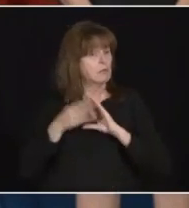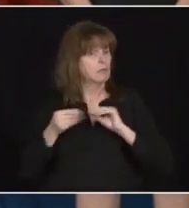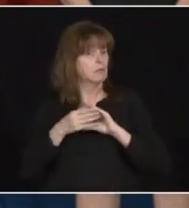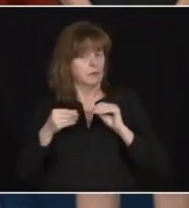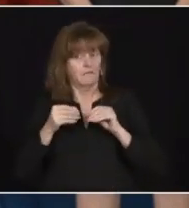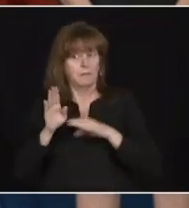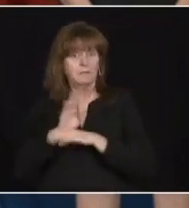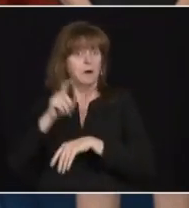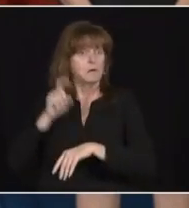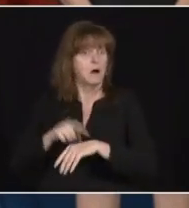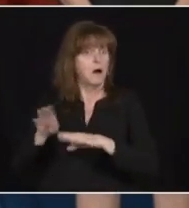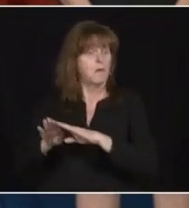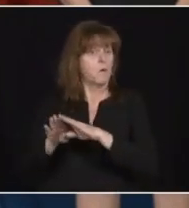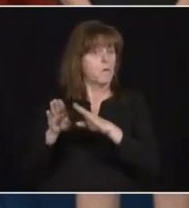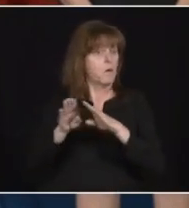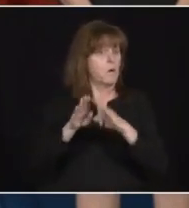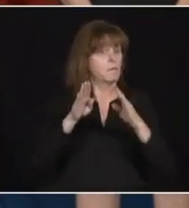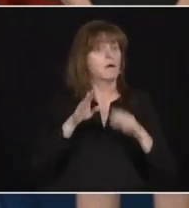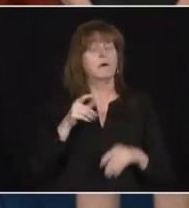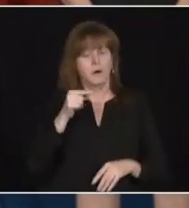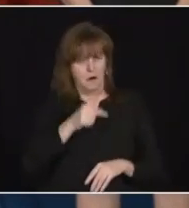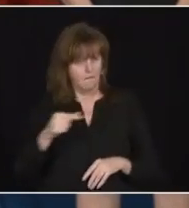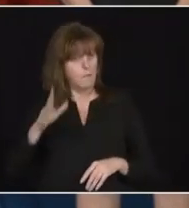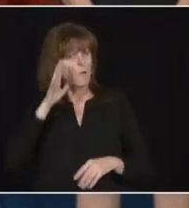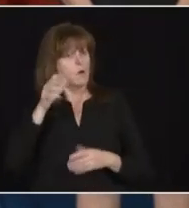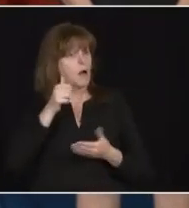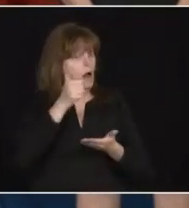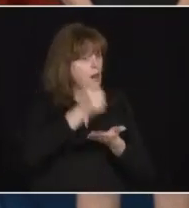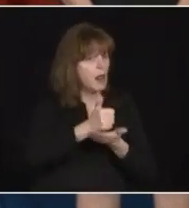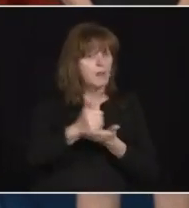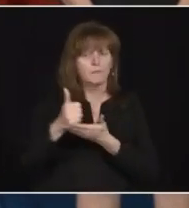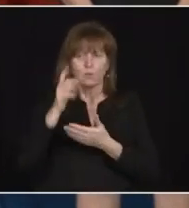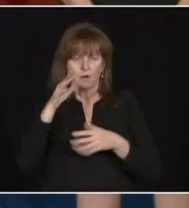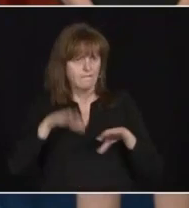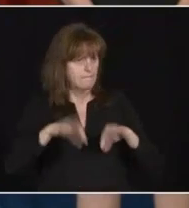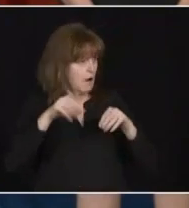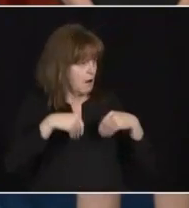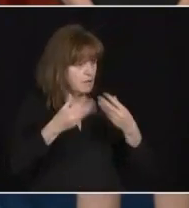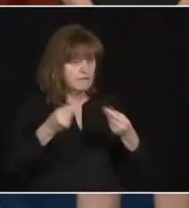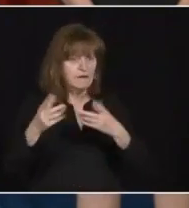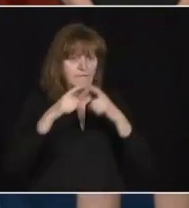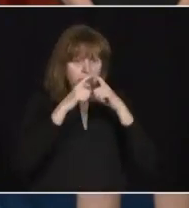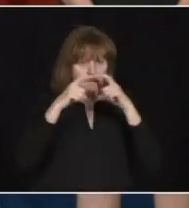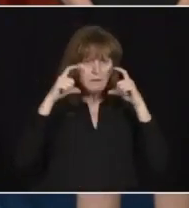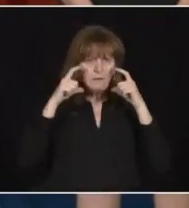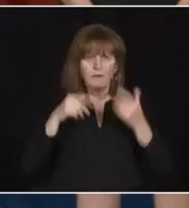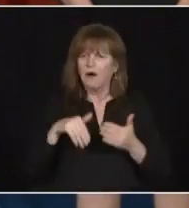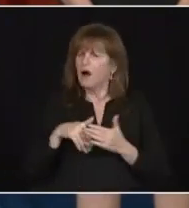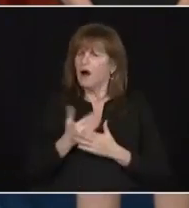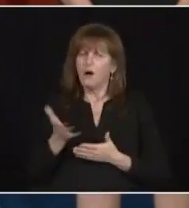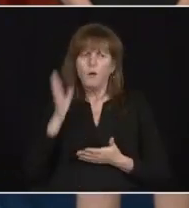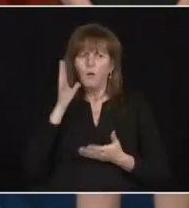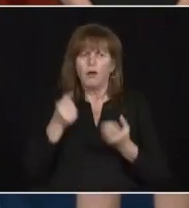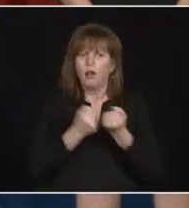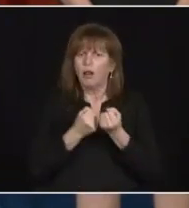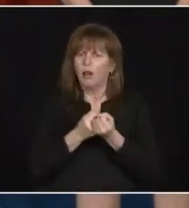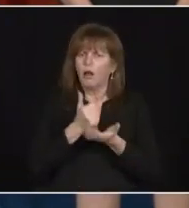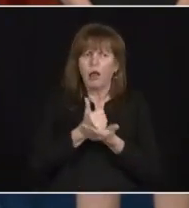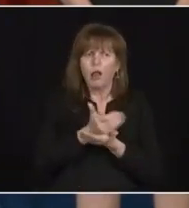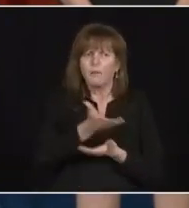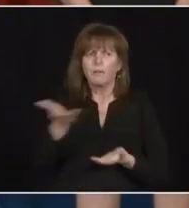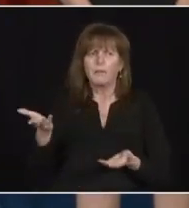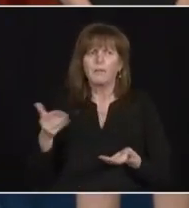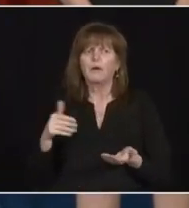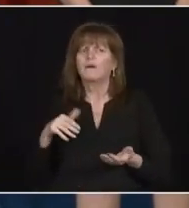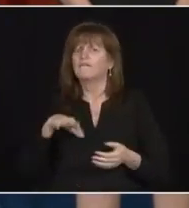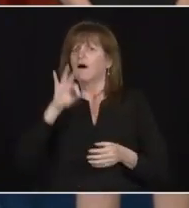proper protective equipment for their employees. Do you have any more clarity on exactly how the province will help businesses find PPE? Well, I